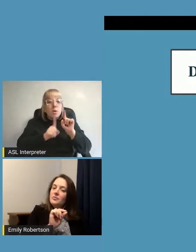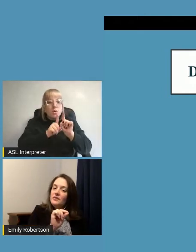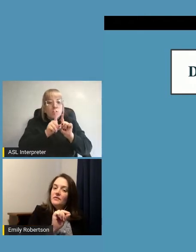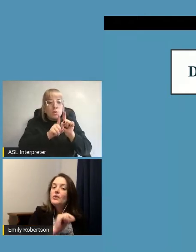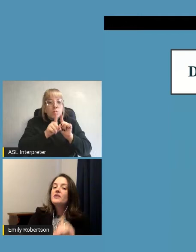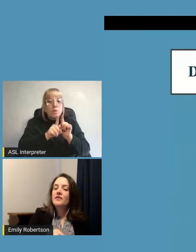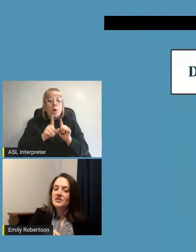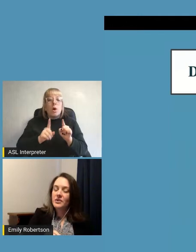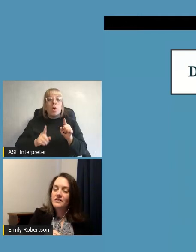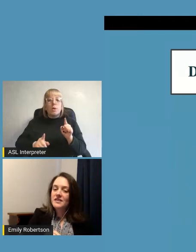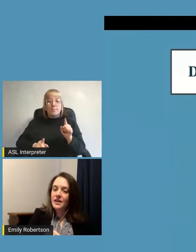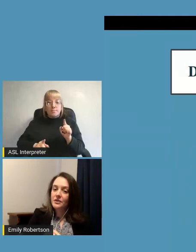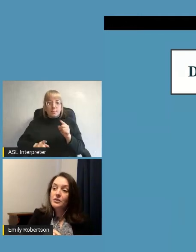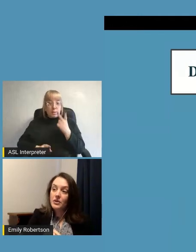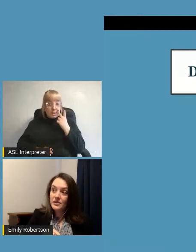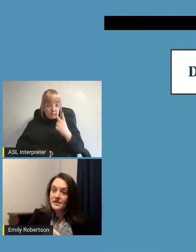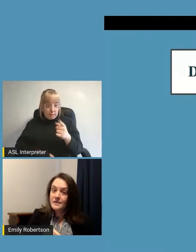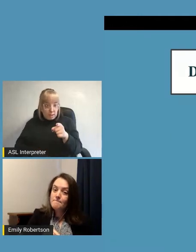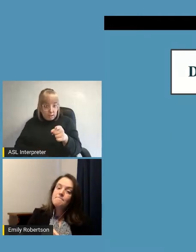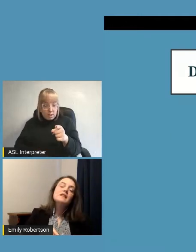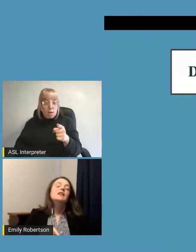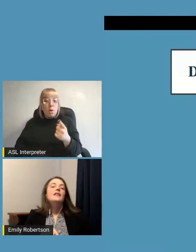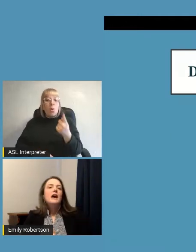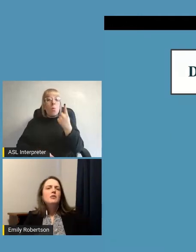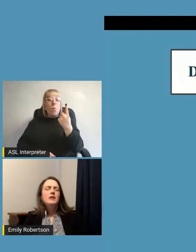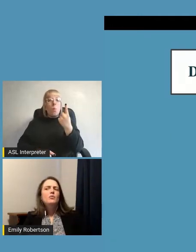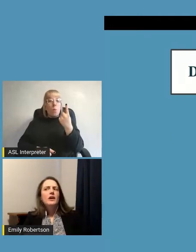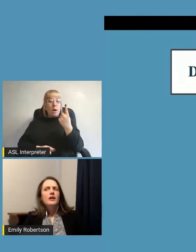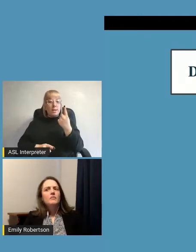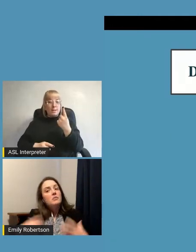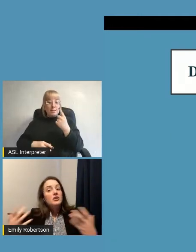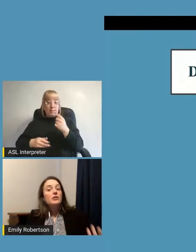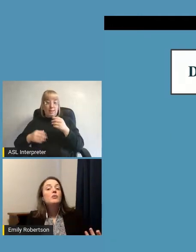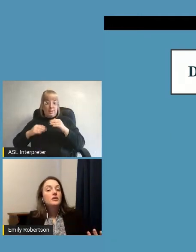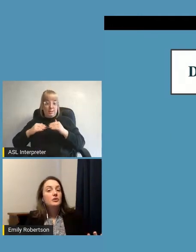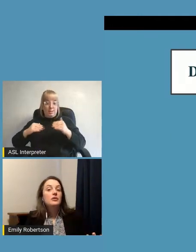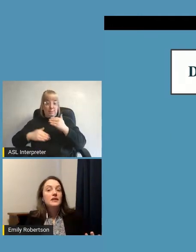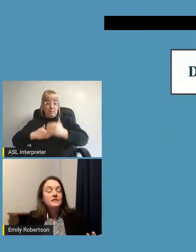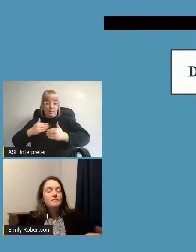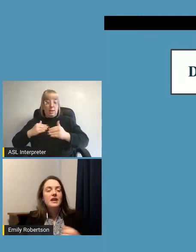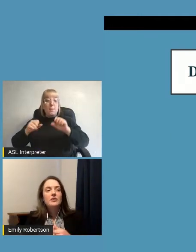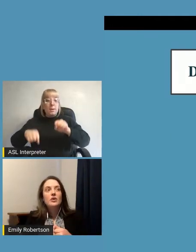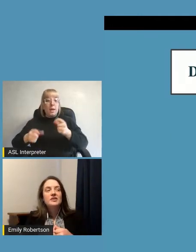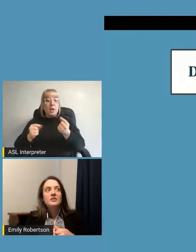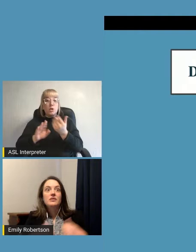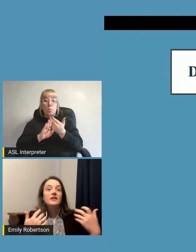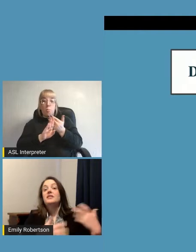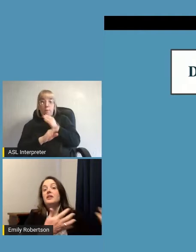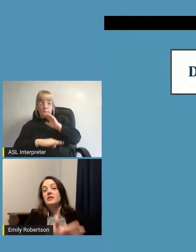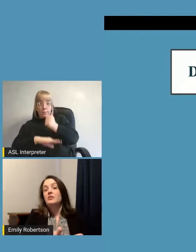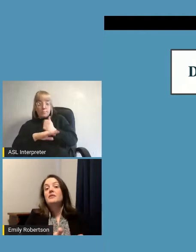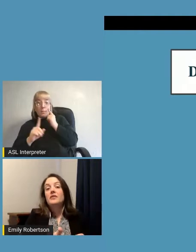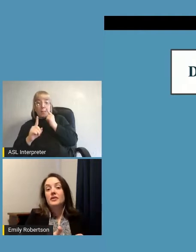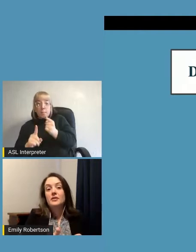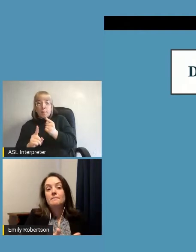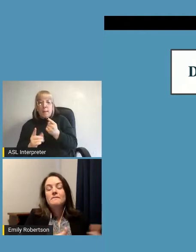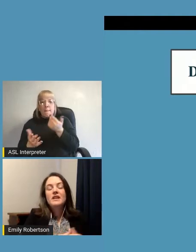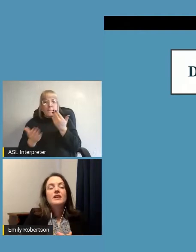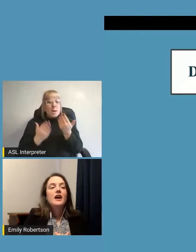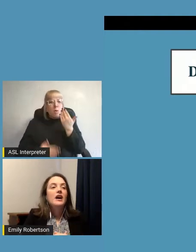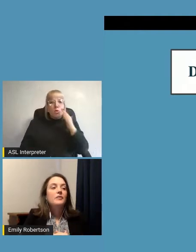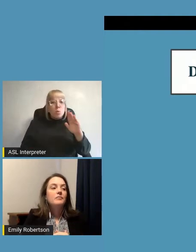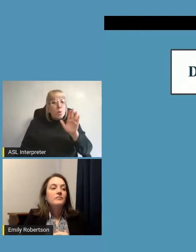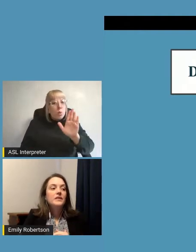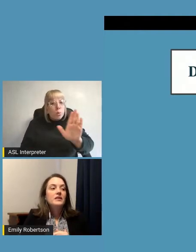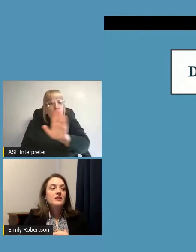can occur before the first one of setting goals. And that would be where maybe you don't know what your goal is and you want to investigate a little bit further.